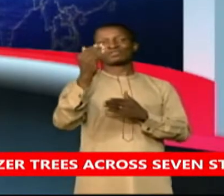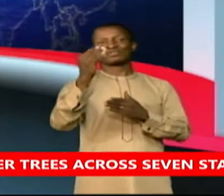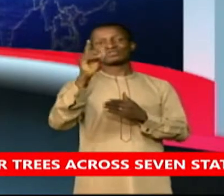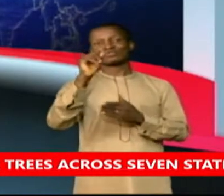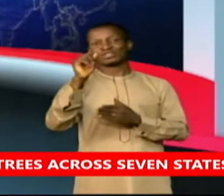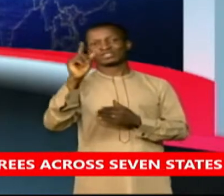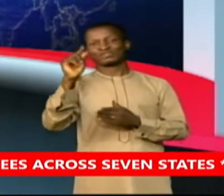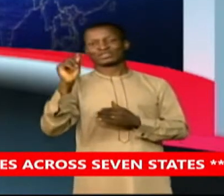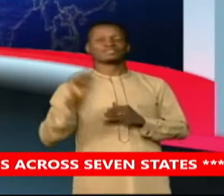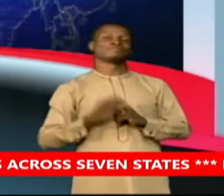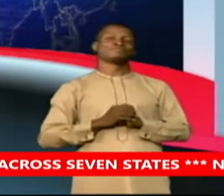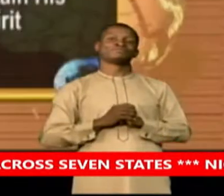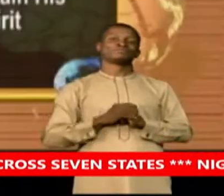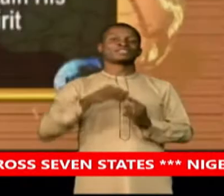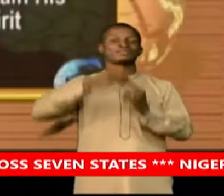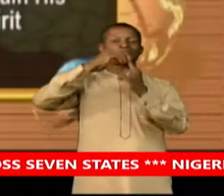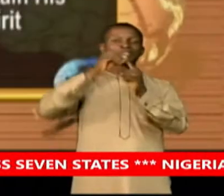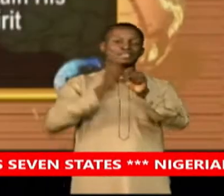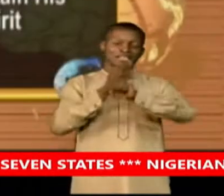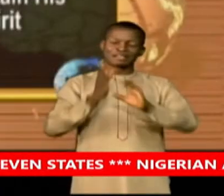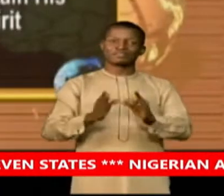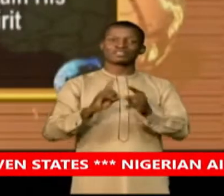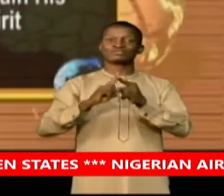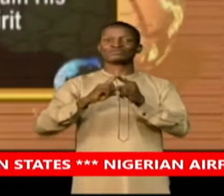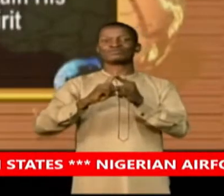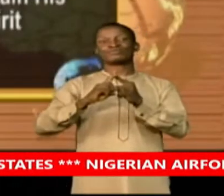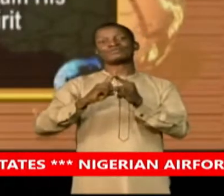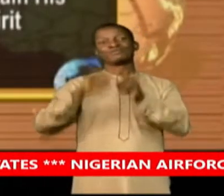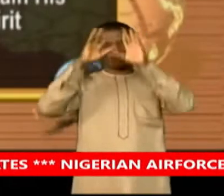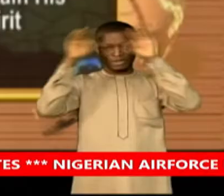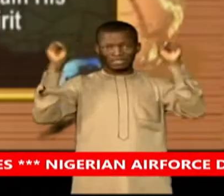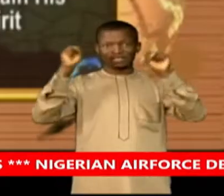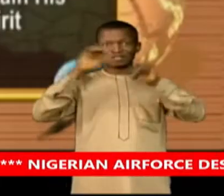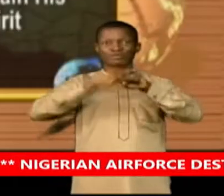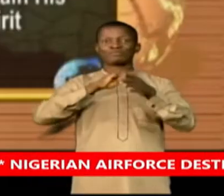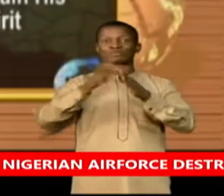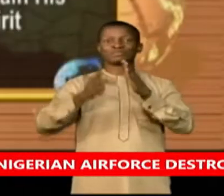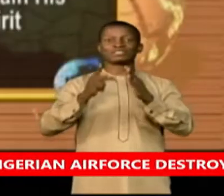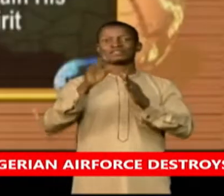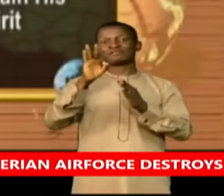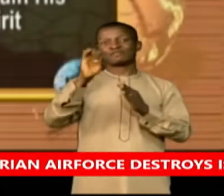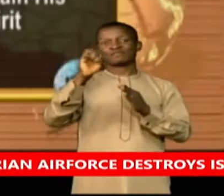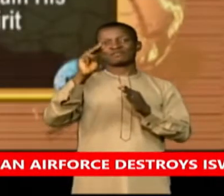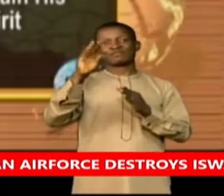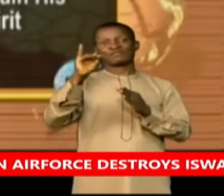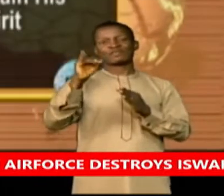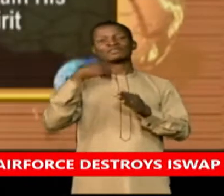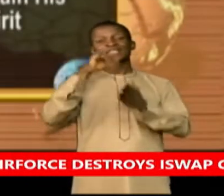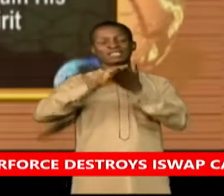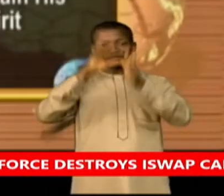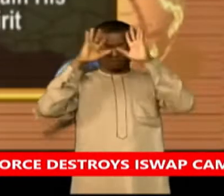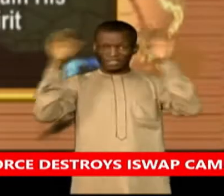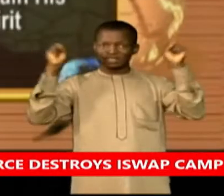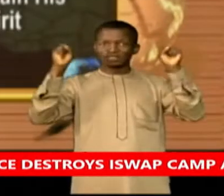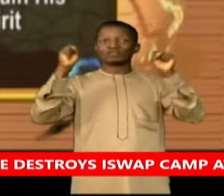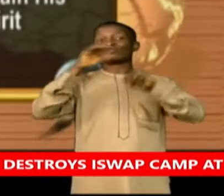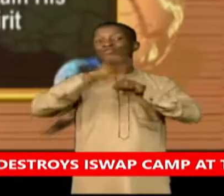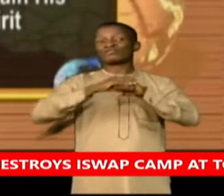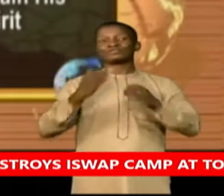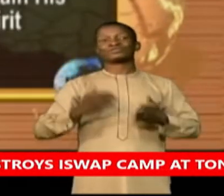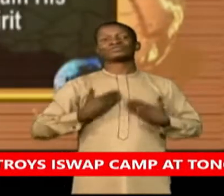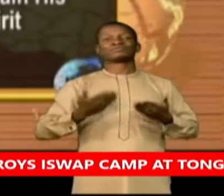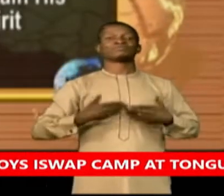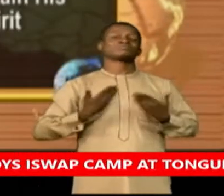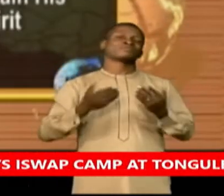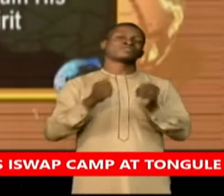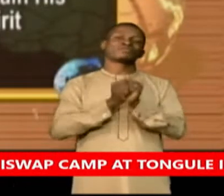statement from the special advisor to the President, Media and Publicity, Femi Adesina, says the President on the joyful occasion rejoices